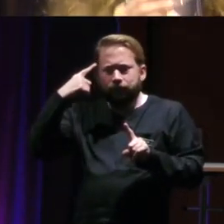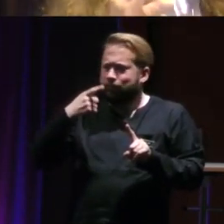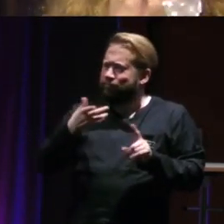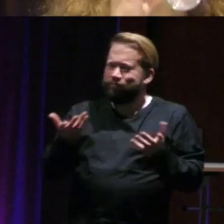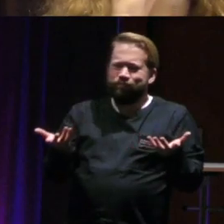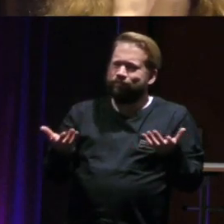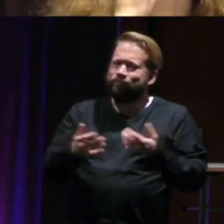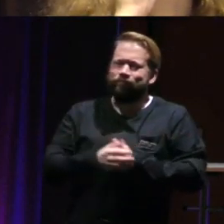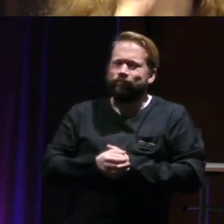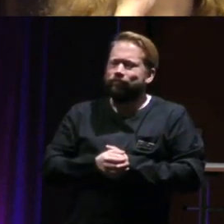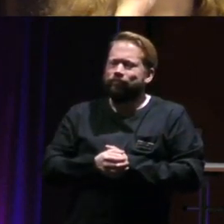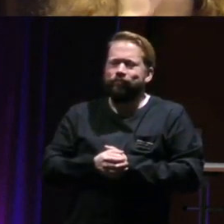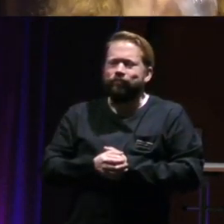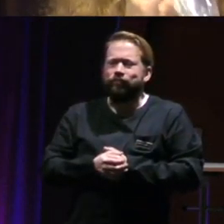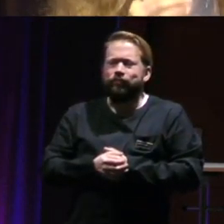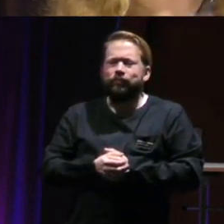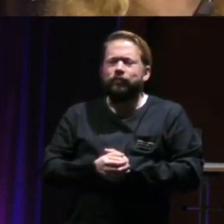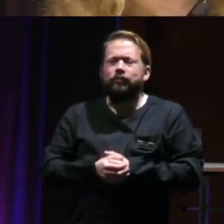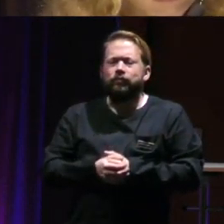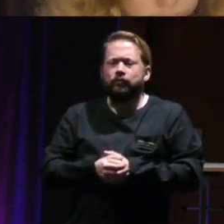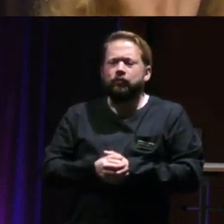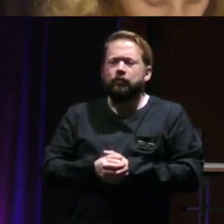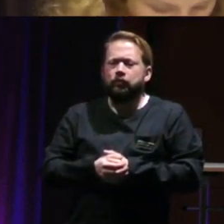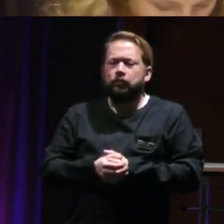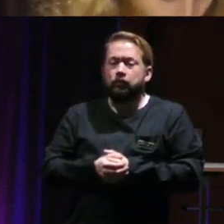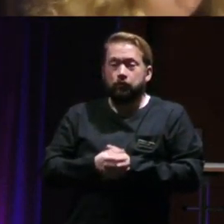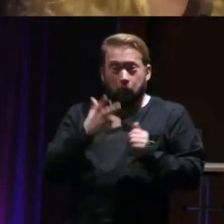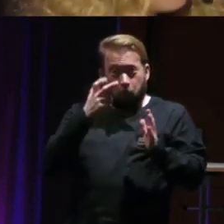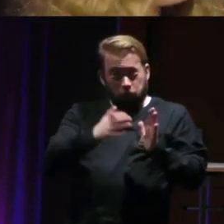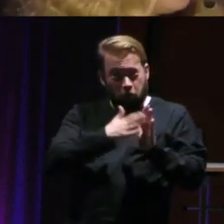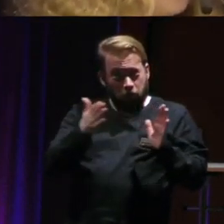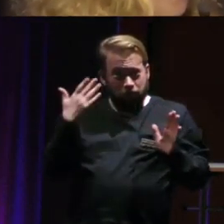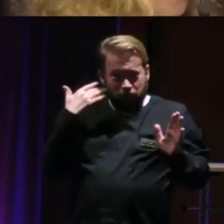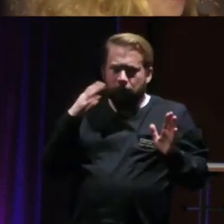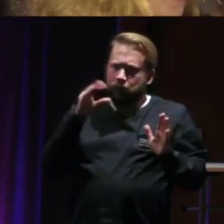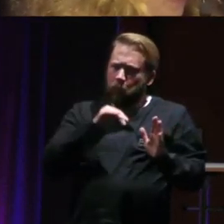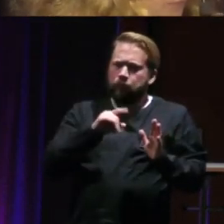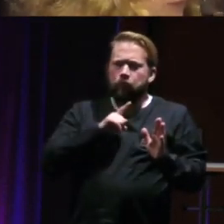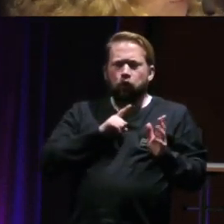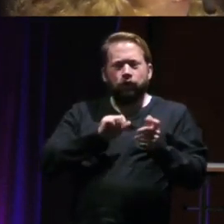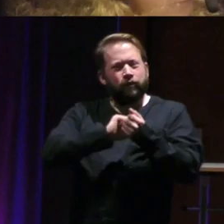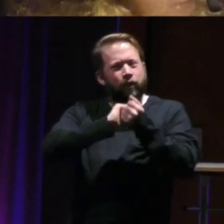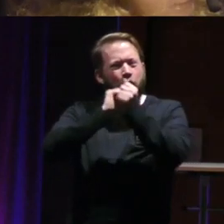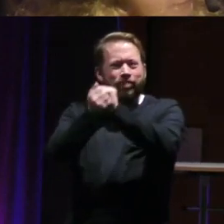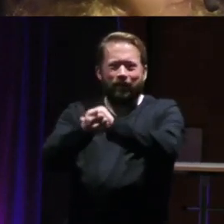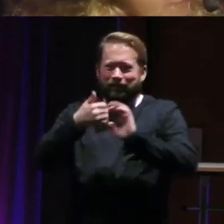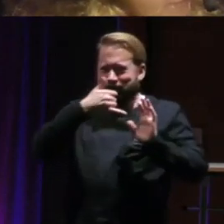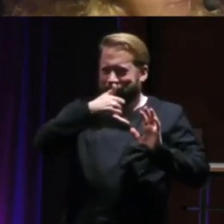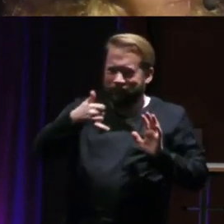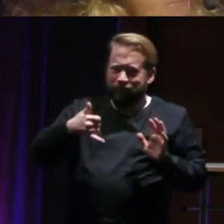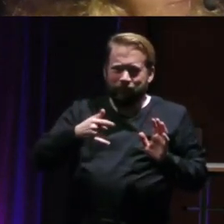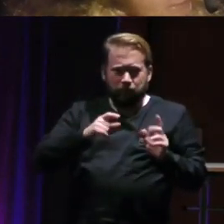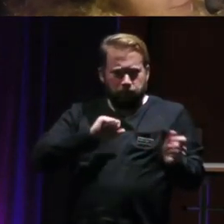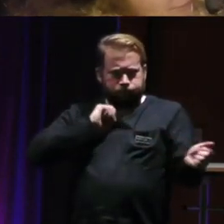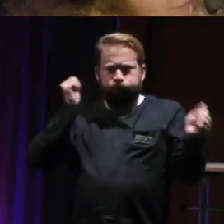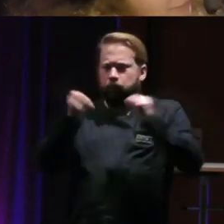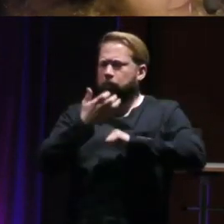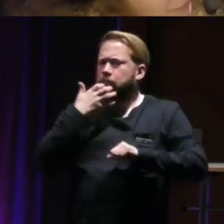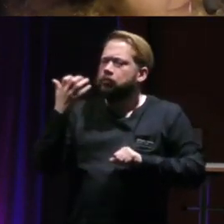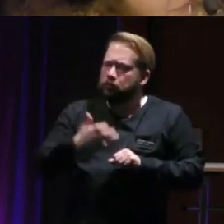of wind of changes in the end of 80s, which inspired us to, and which supported us.